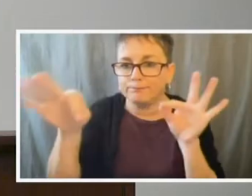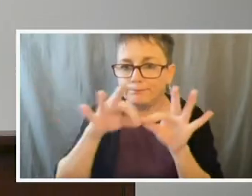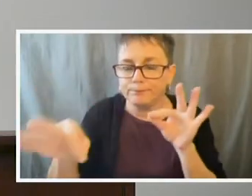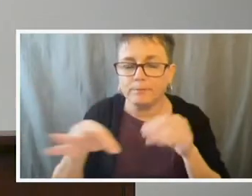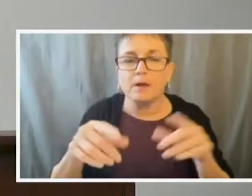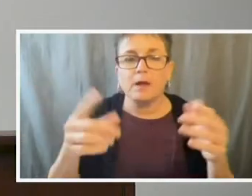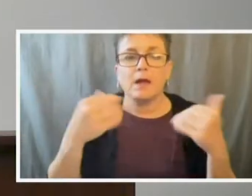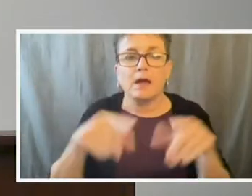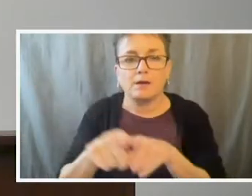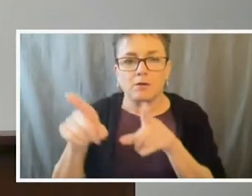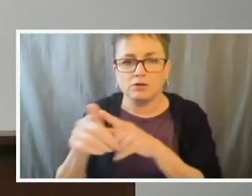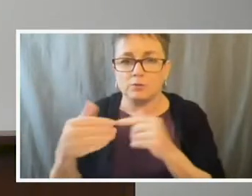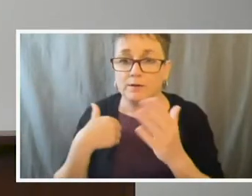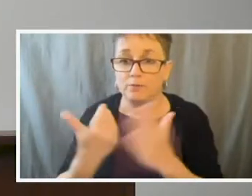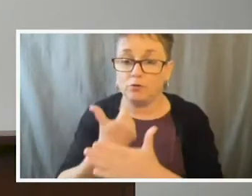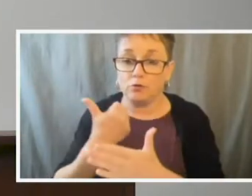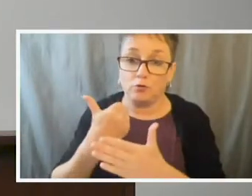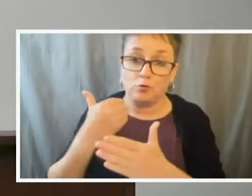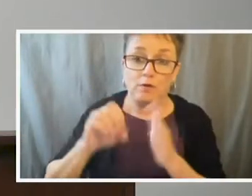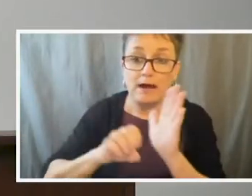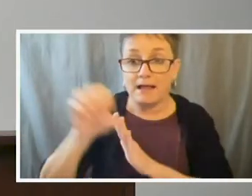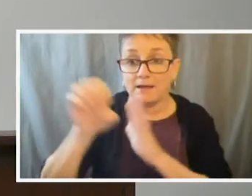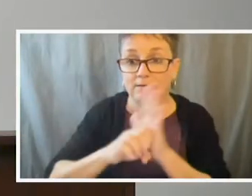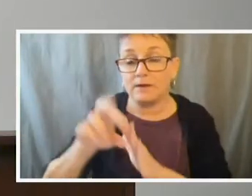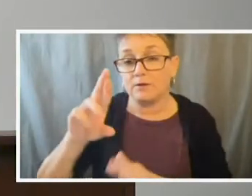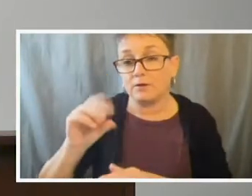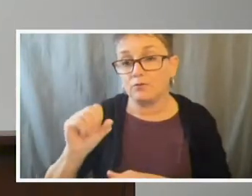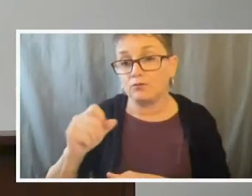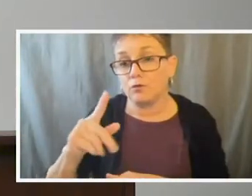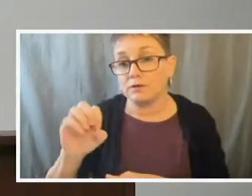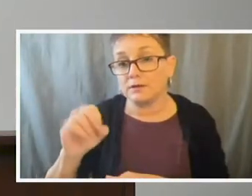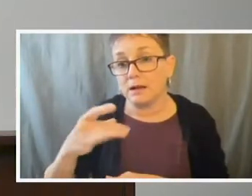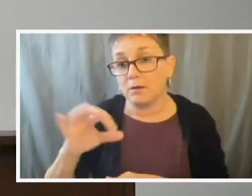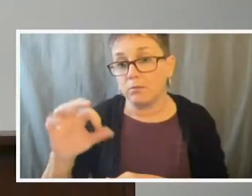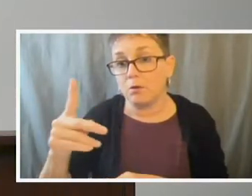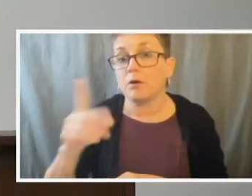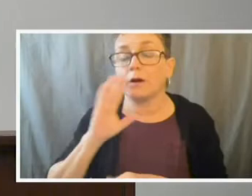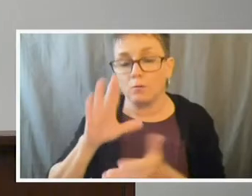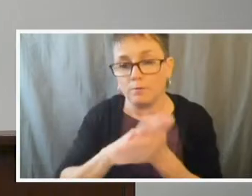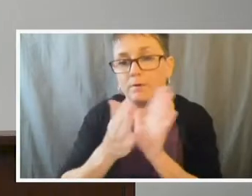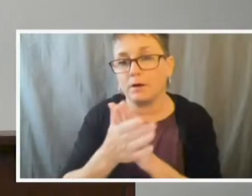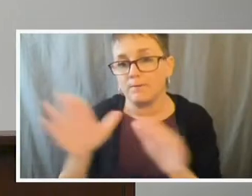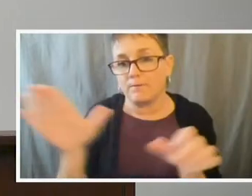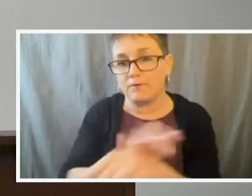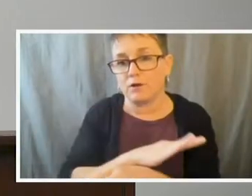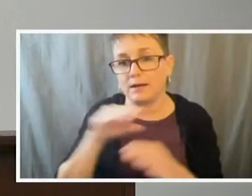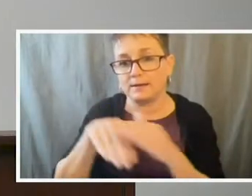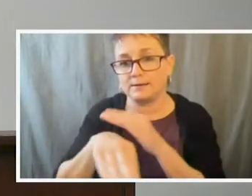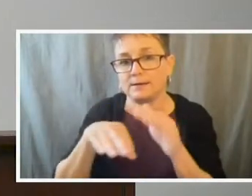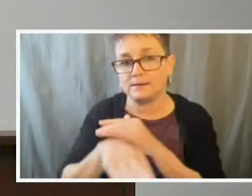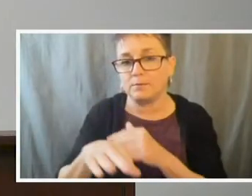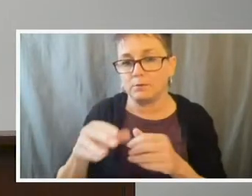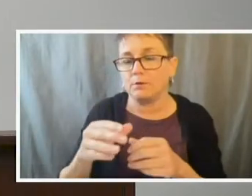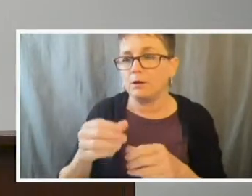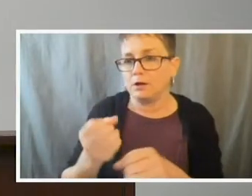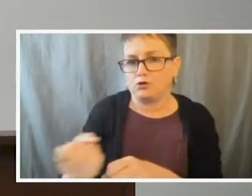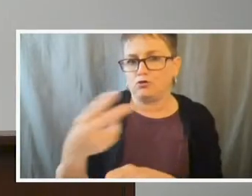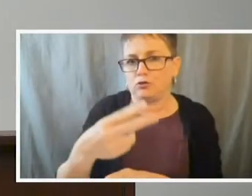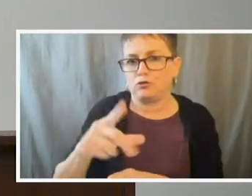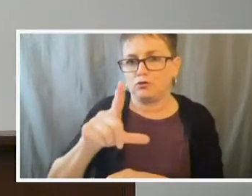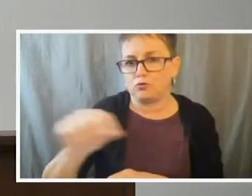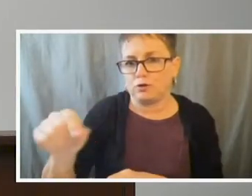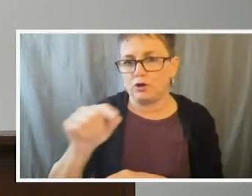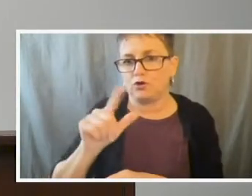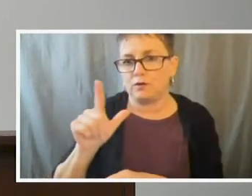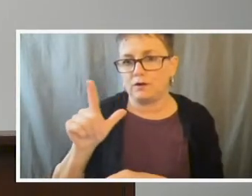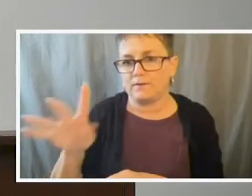installation of new elevators at a Roosevelt Park station, which will make it fully ADA accessible in 2024. Overall, I think it's clear to